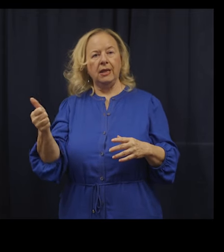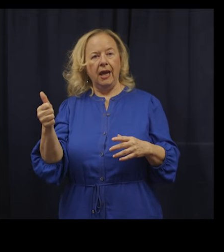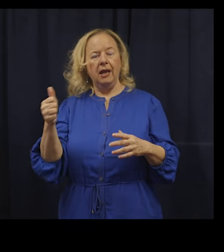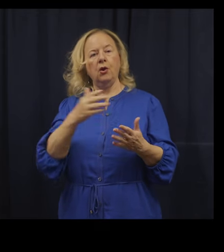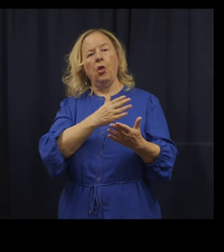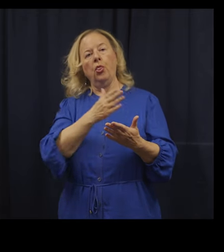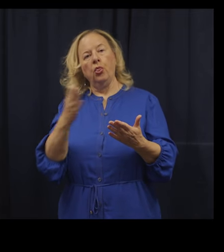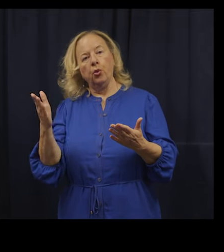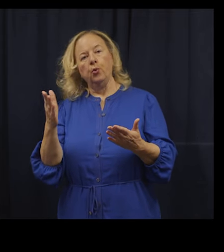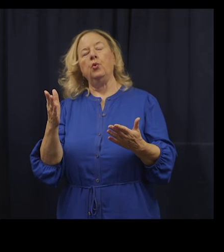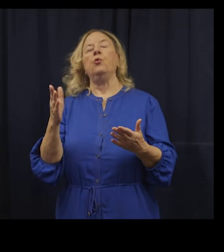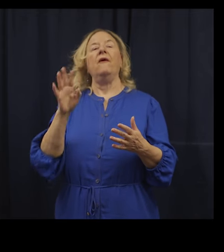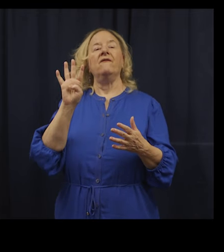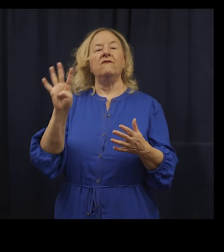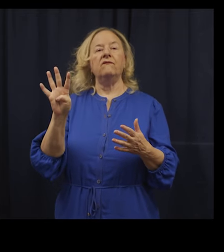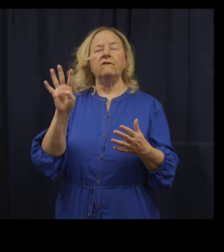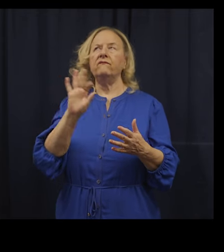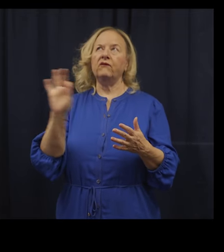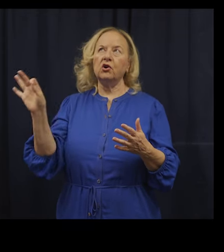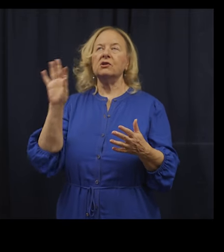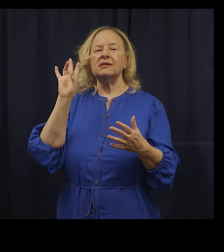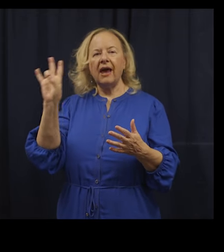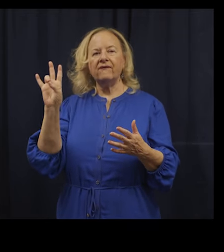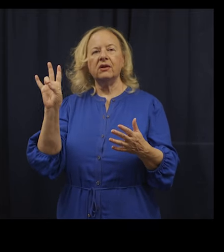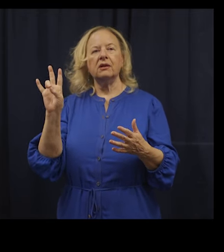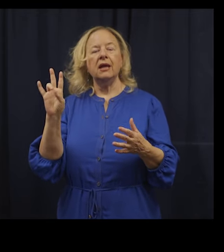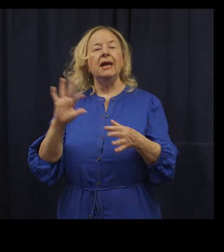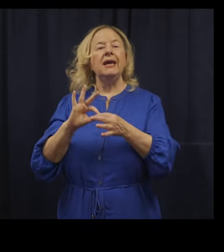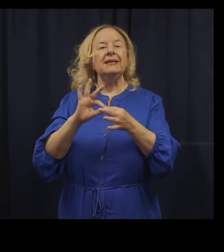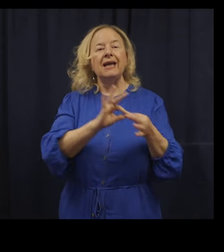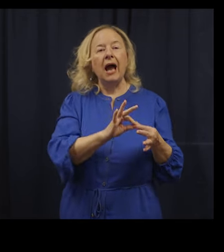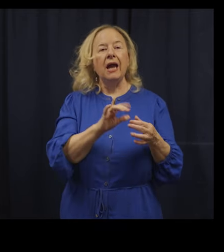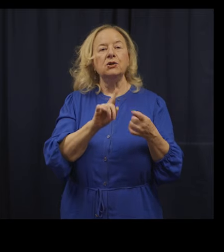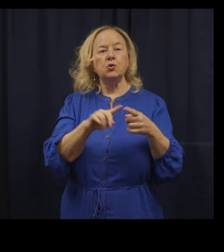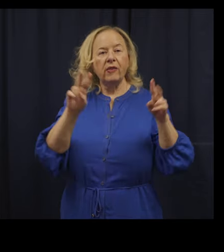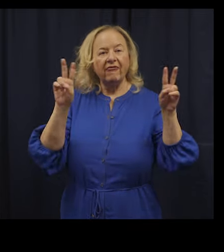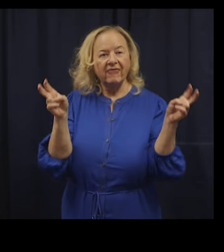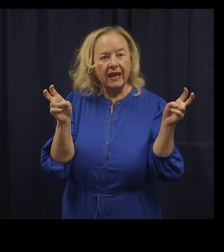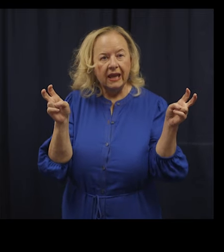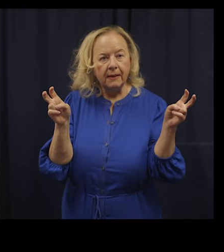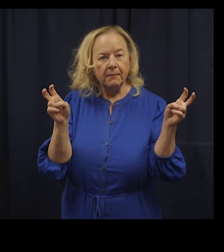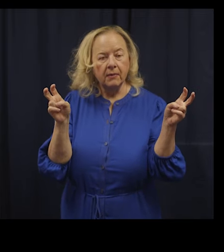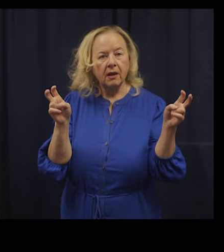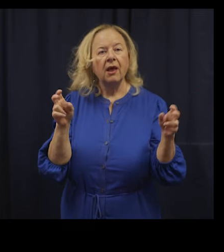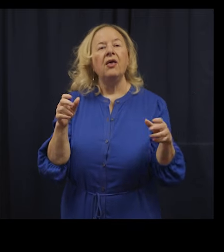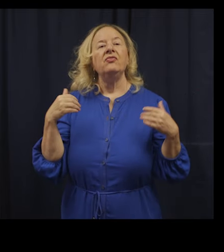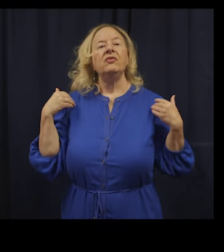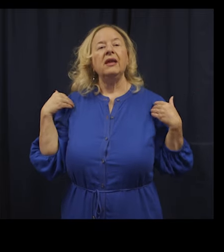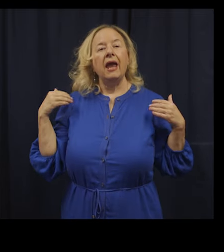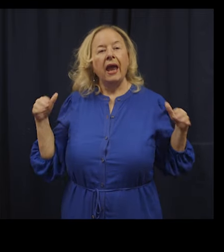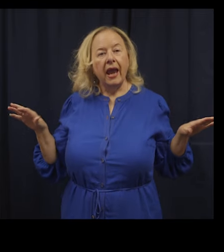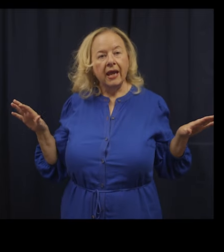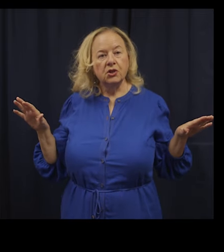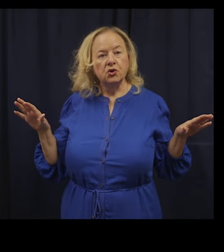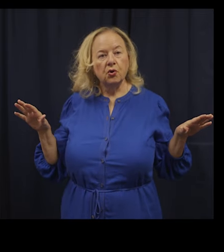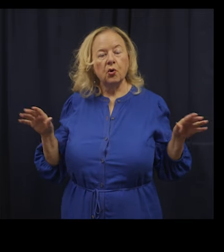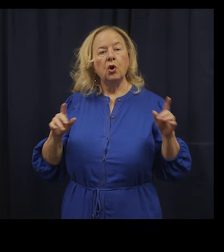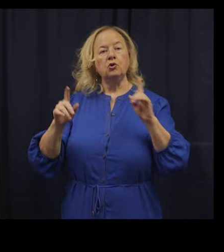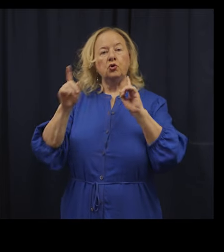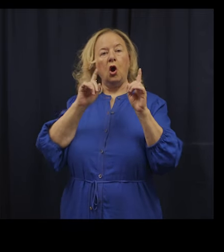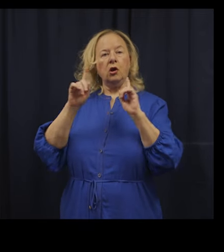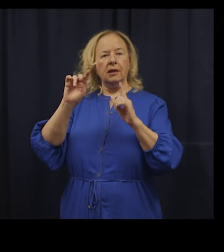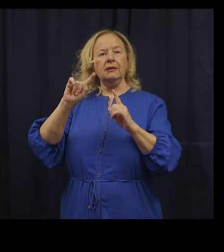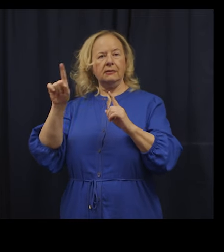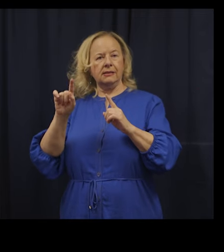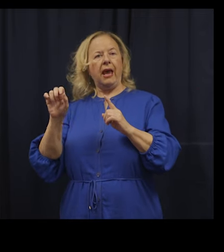through 4, verse 7. Look how it ties into the Torah portion. It says, the angel that was talking with me,